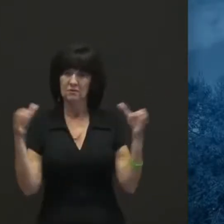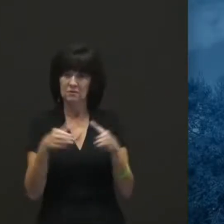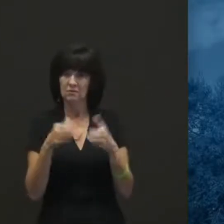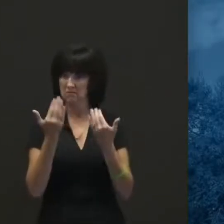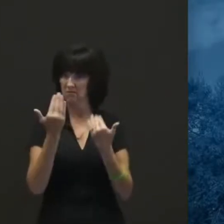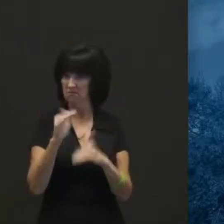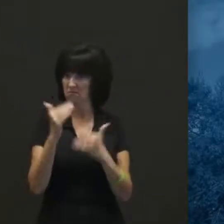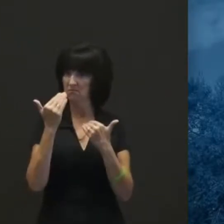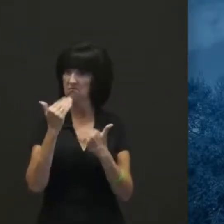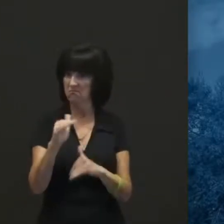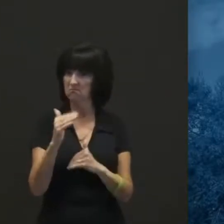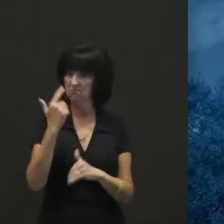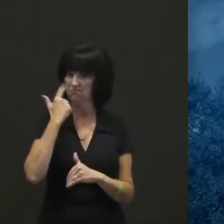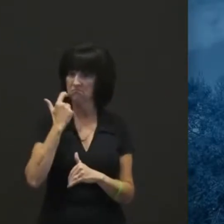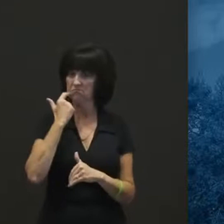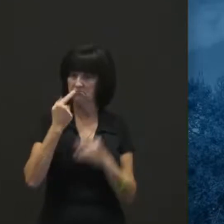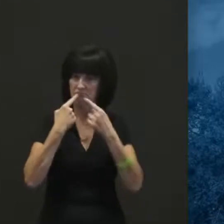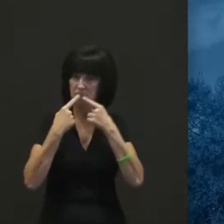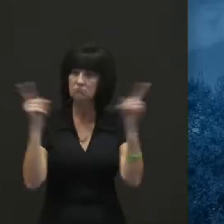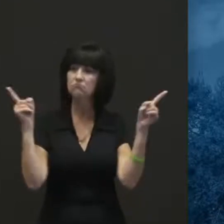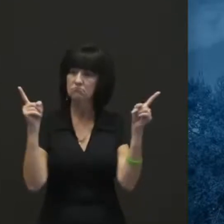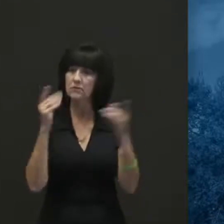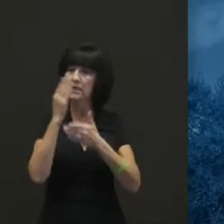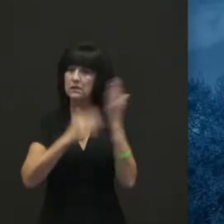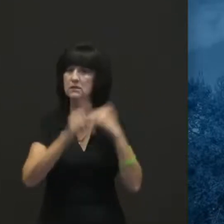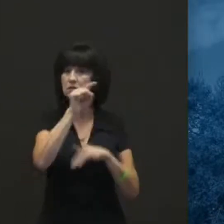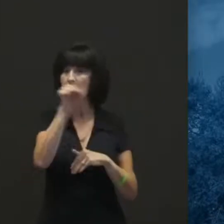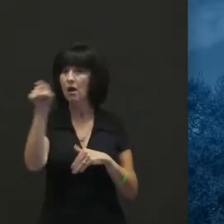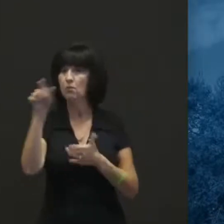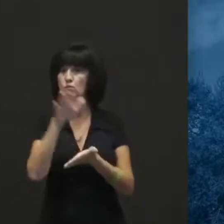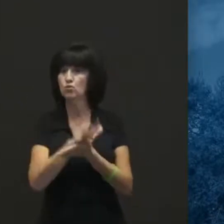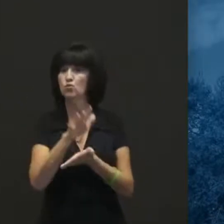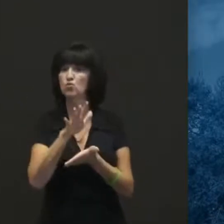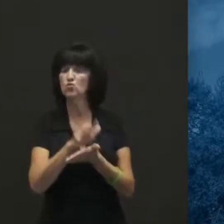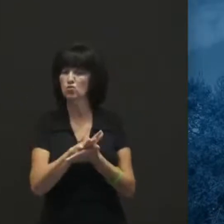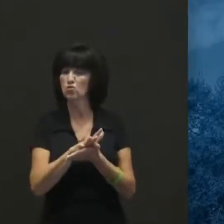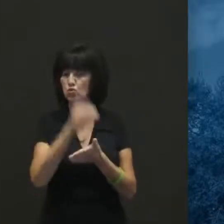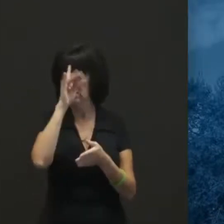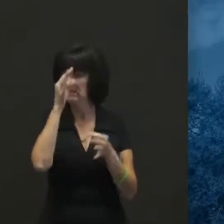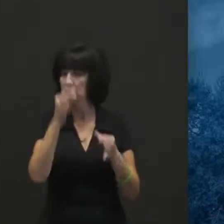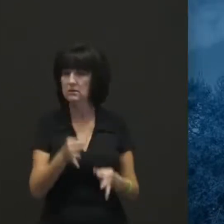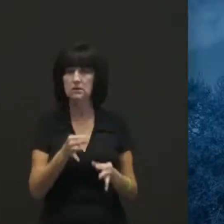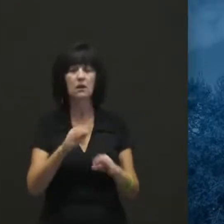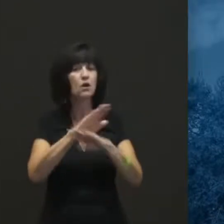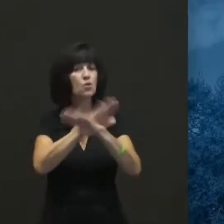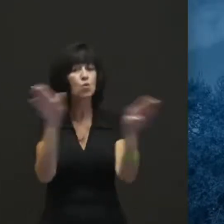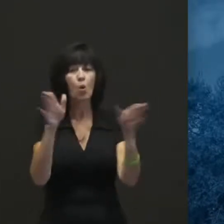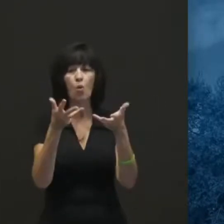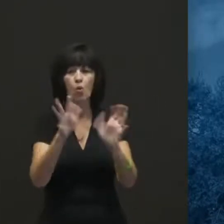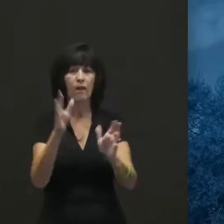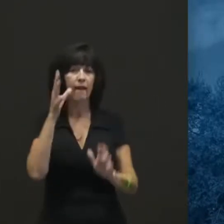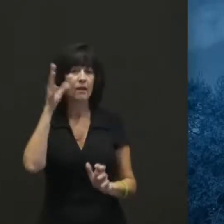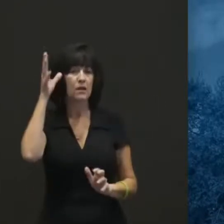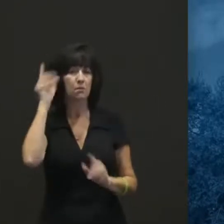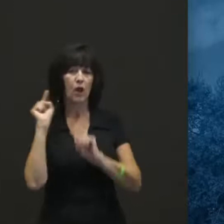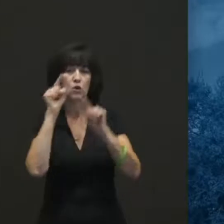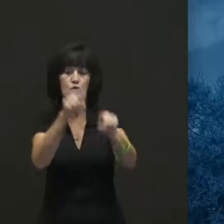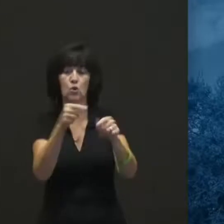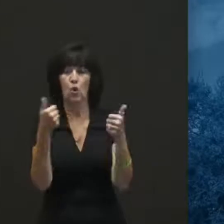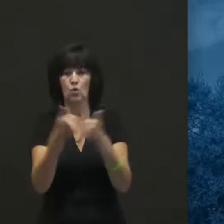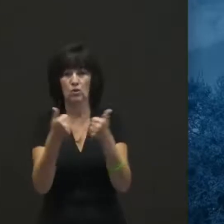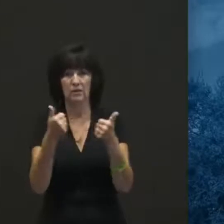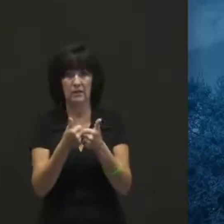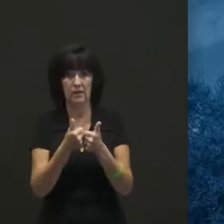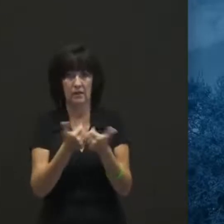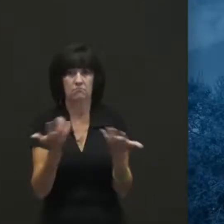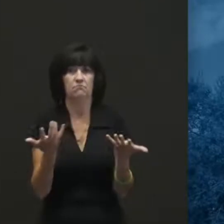made the choice to not allow any parents at games. What would you say to a parent who is frustrated they can't watch their child compete? Yeah, I